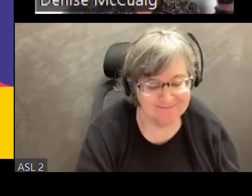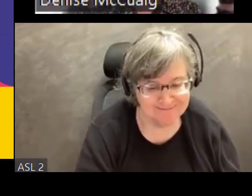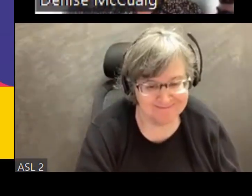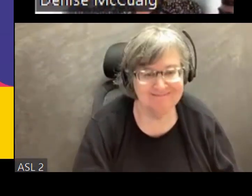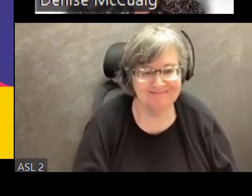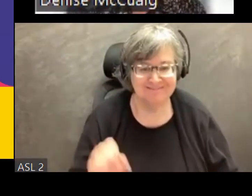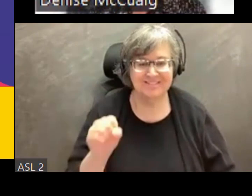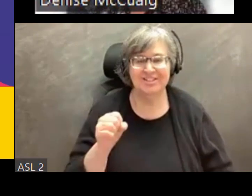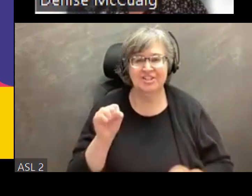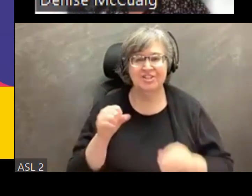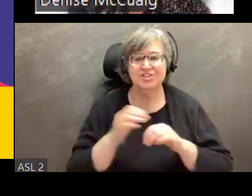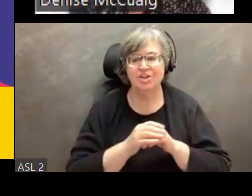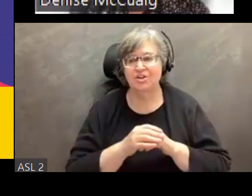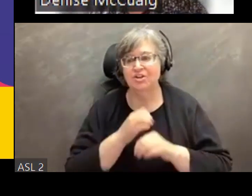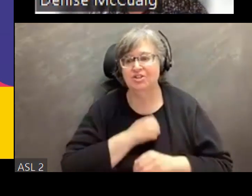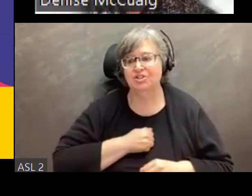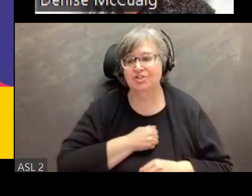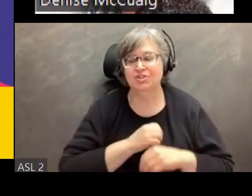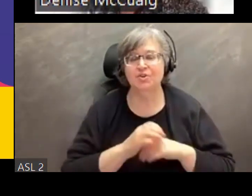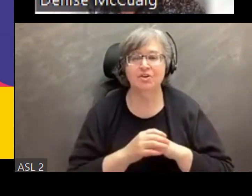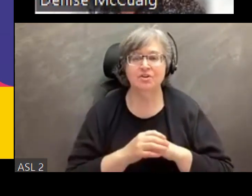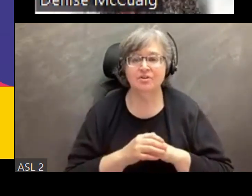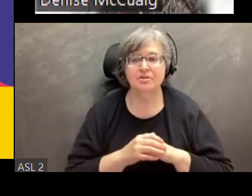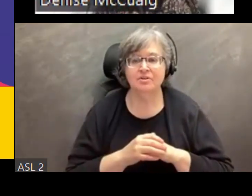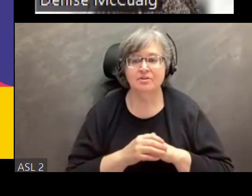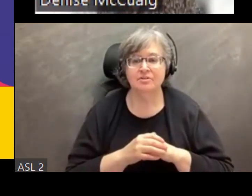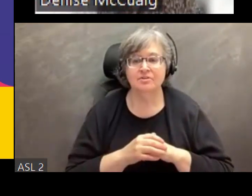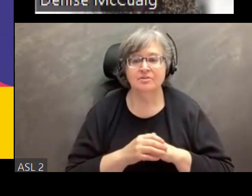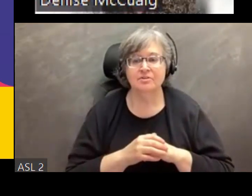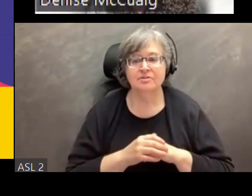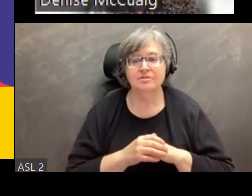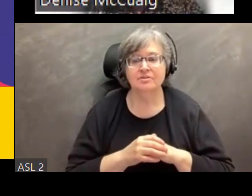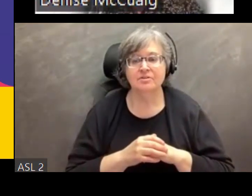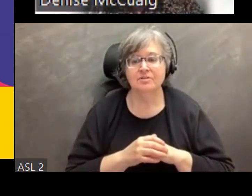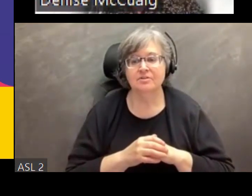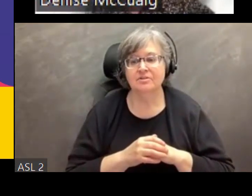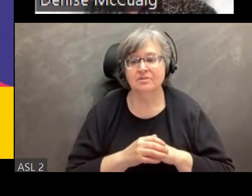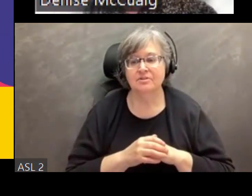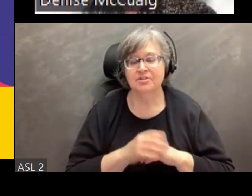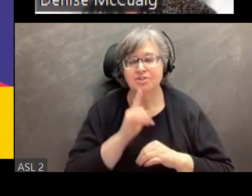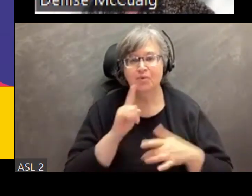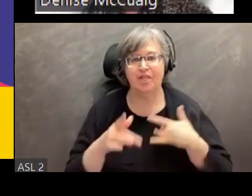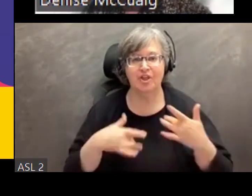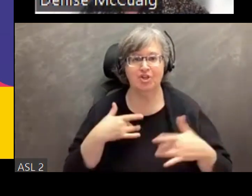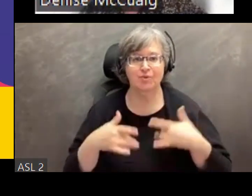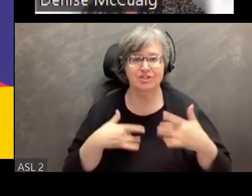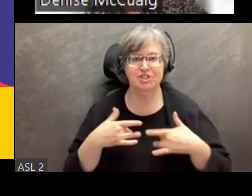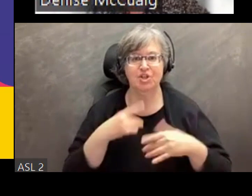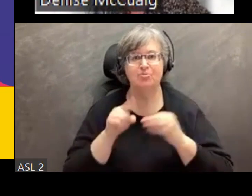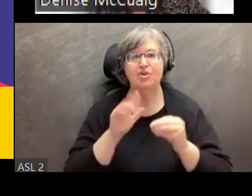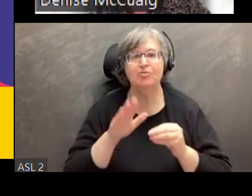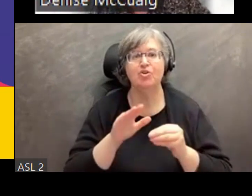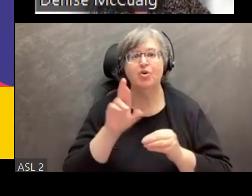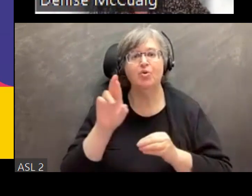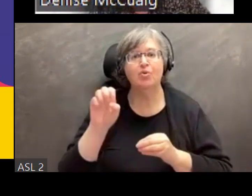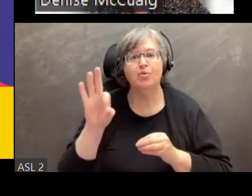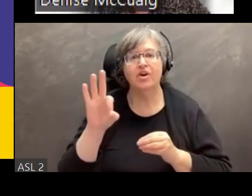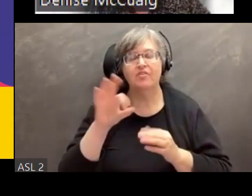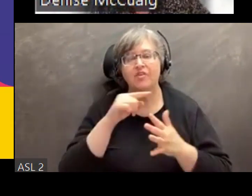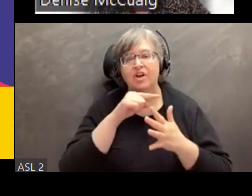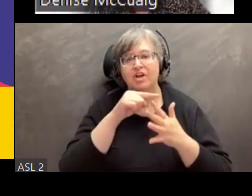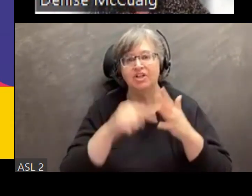Is that better? Okay, so sorry. So super excited about